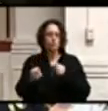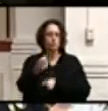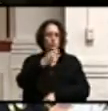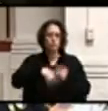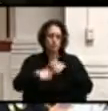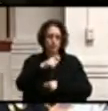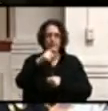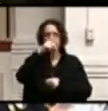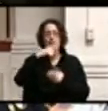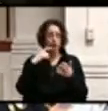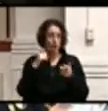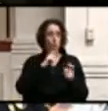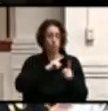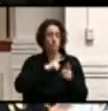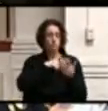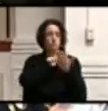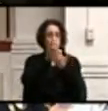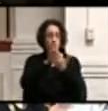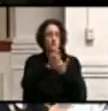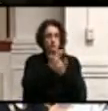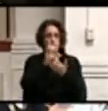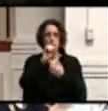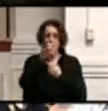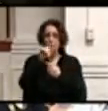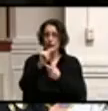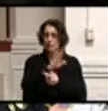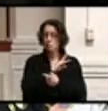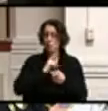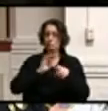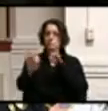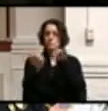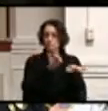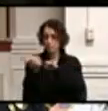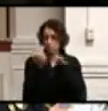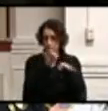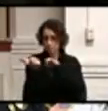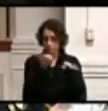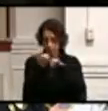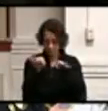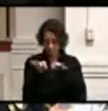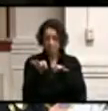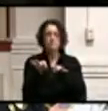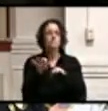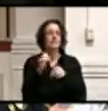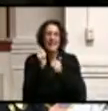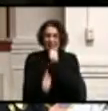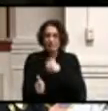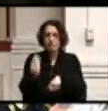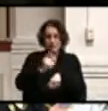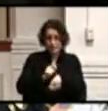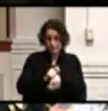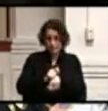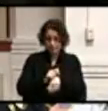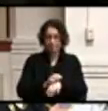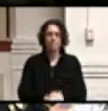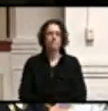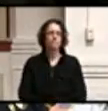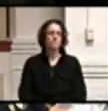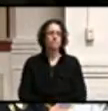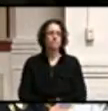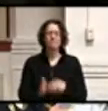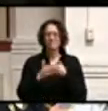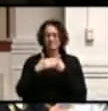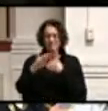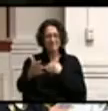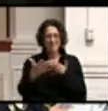of da da da da da da. And over some time, the board found that it wasn't